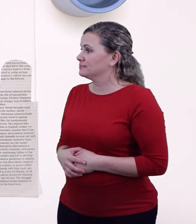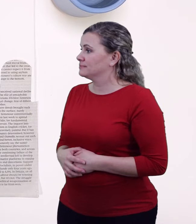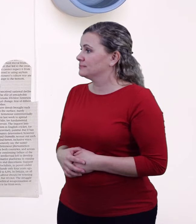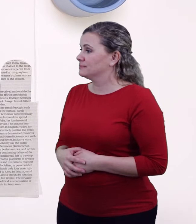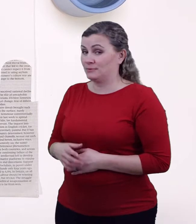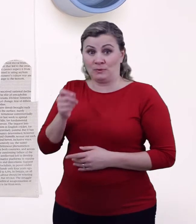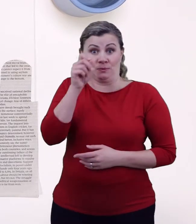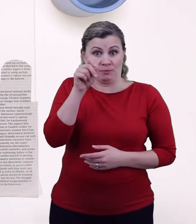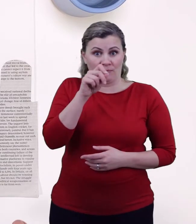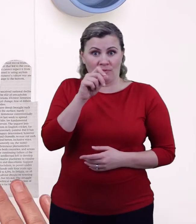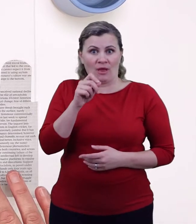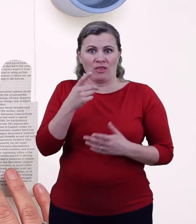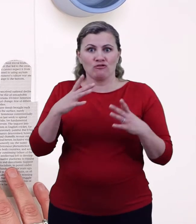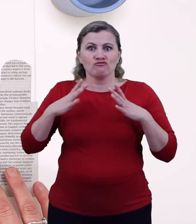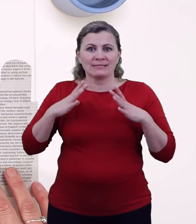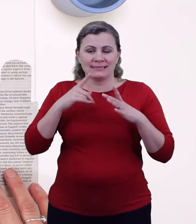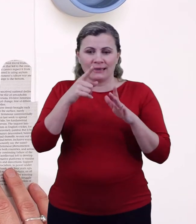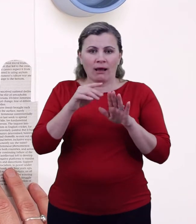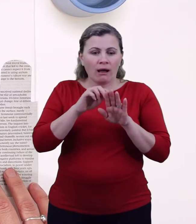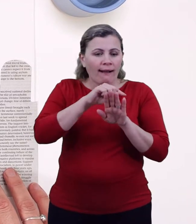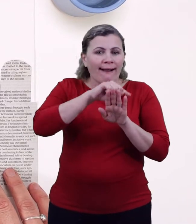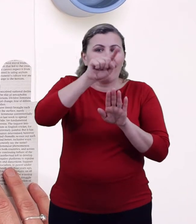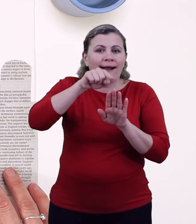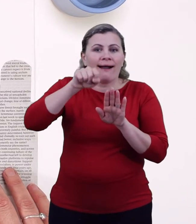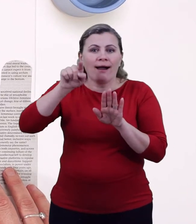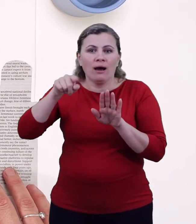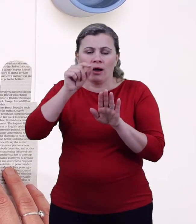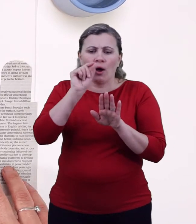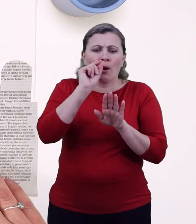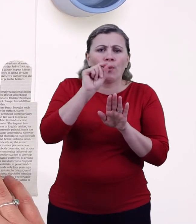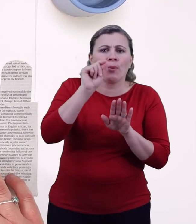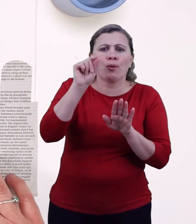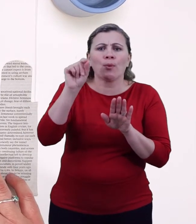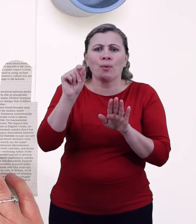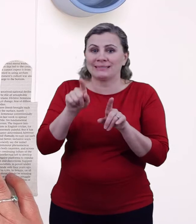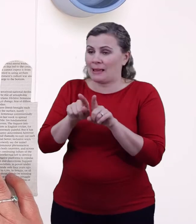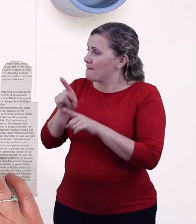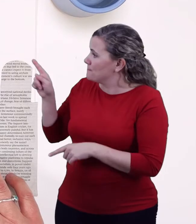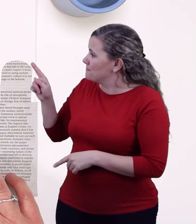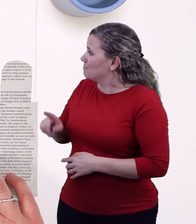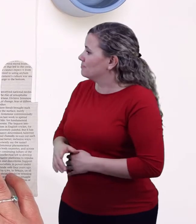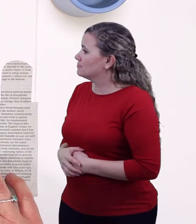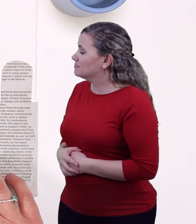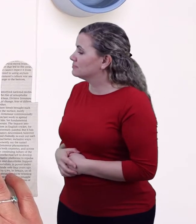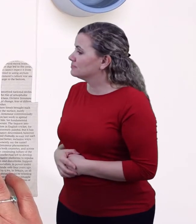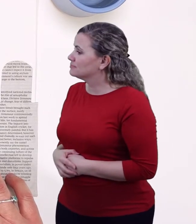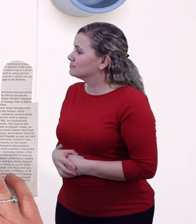and then back into your yellow paint. We're going to be painting with a dabbing motion as we want to create a natural looking